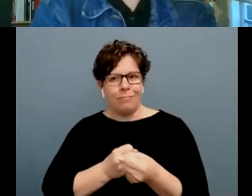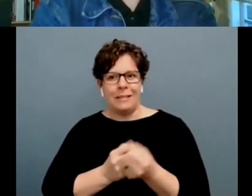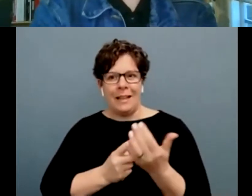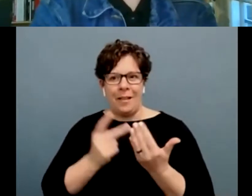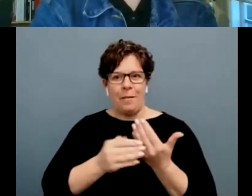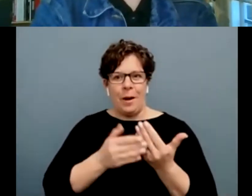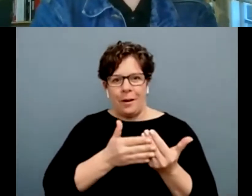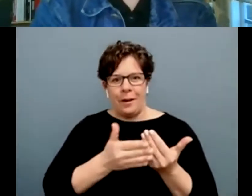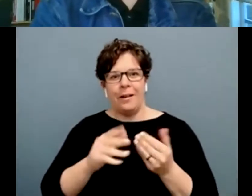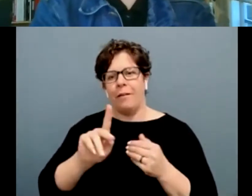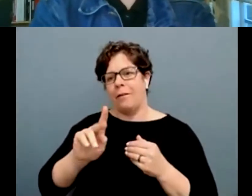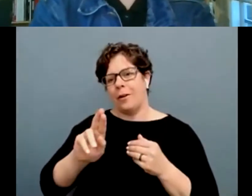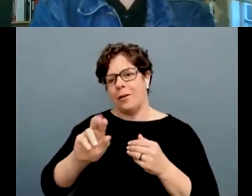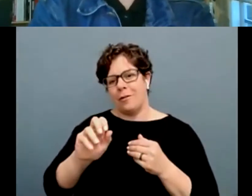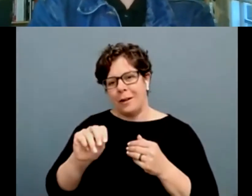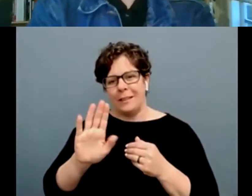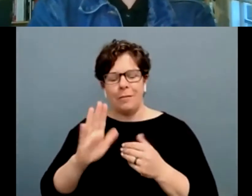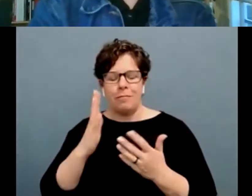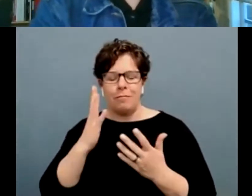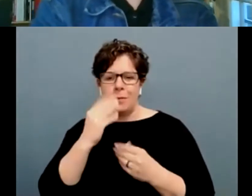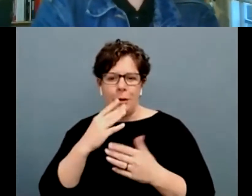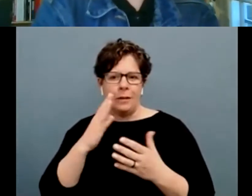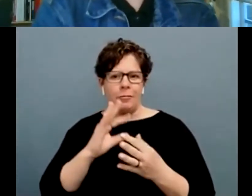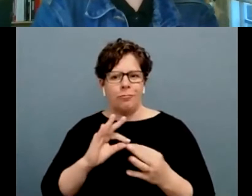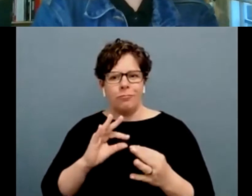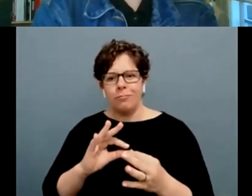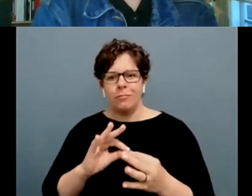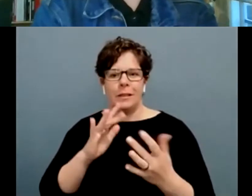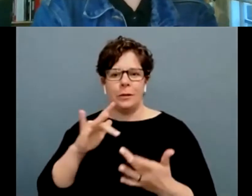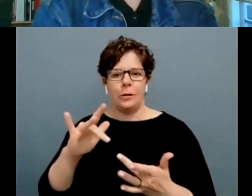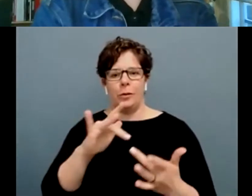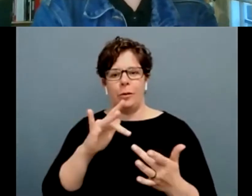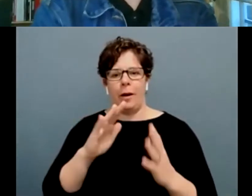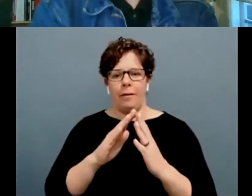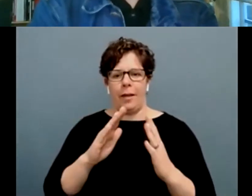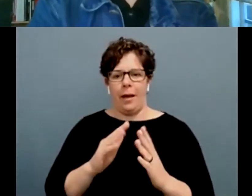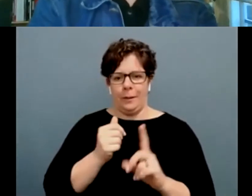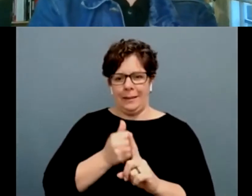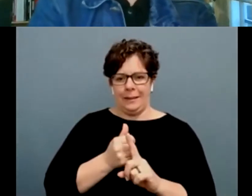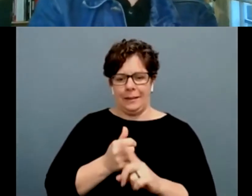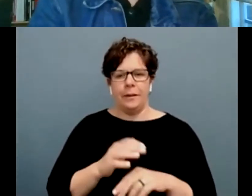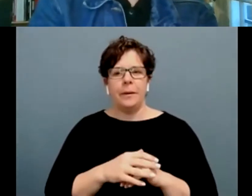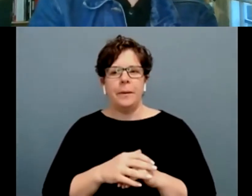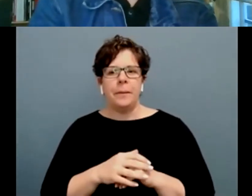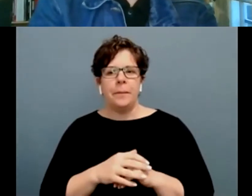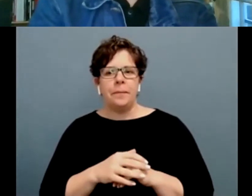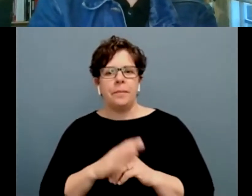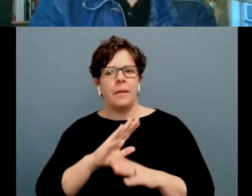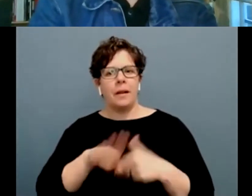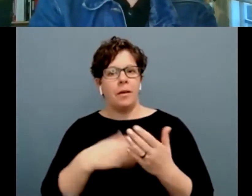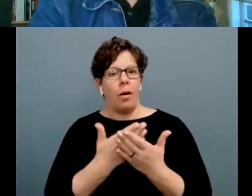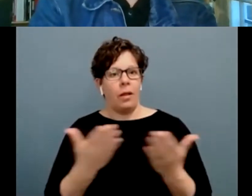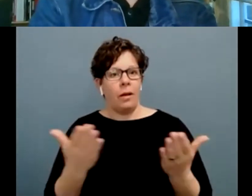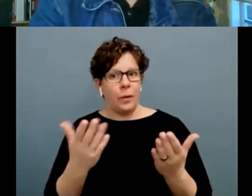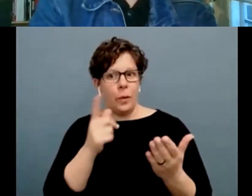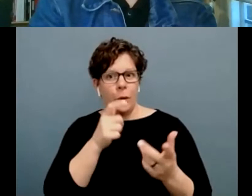for Kristen for such a delightful tour of the house itself, and to all of you for taking time